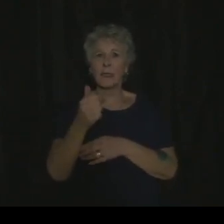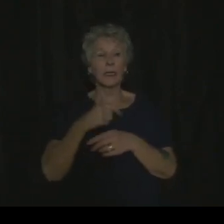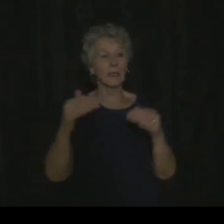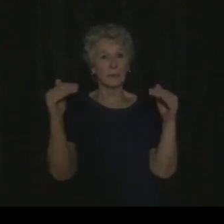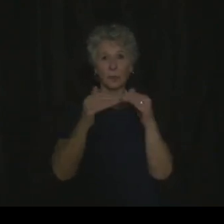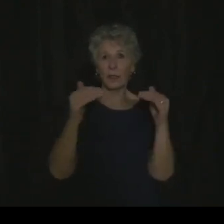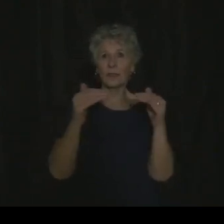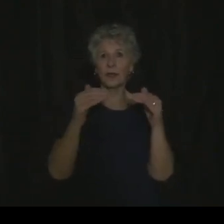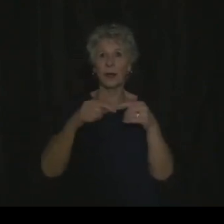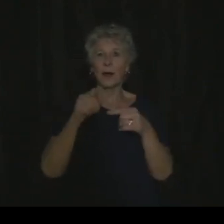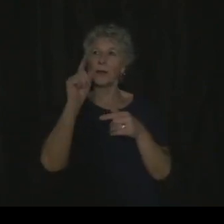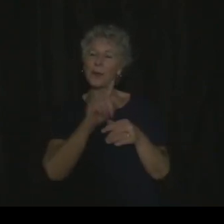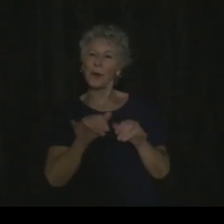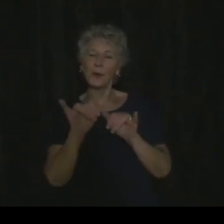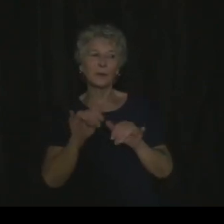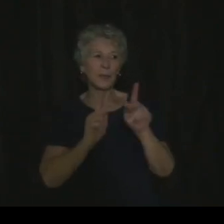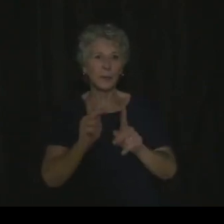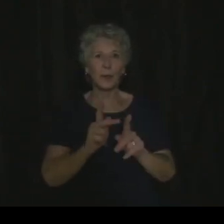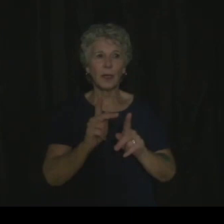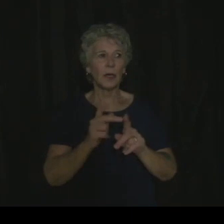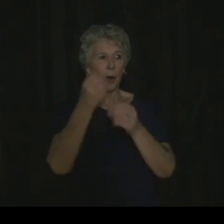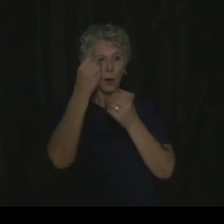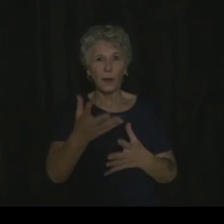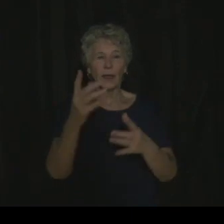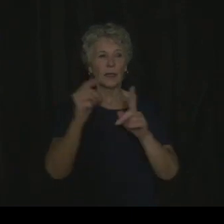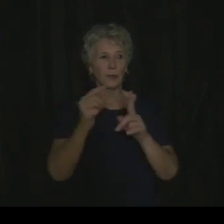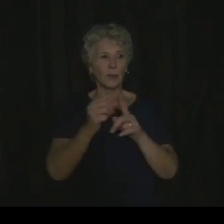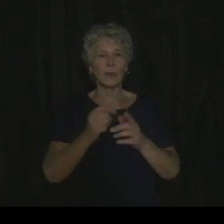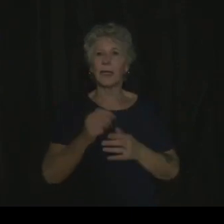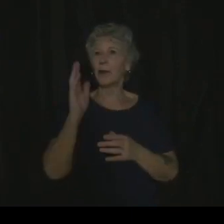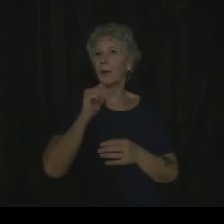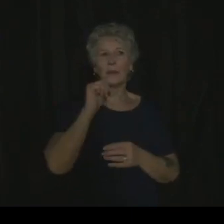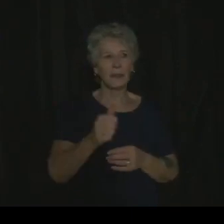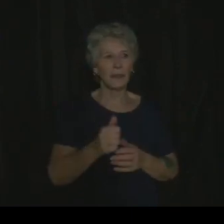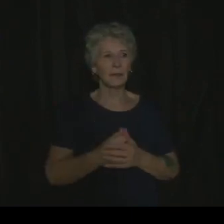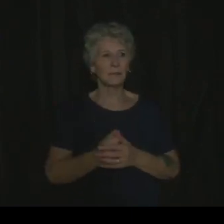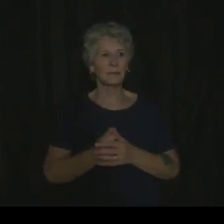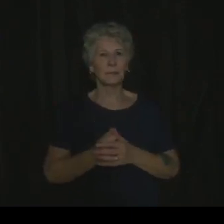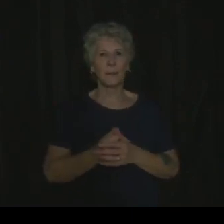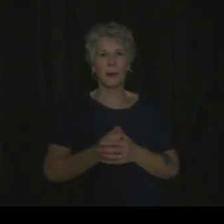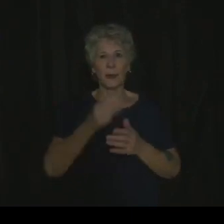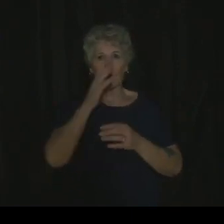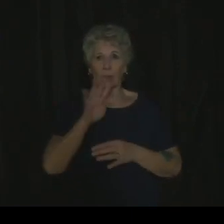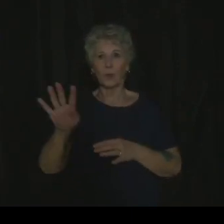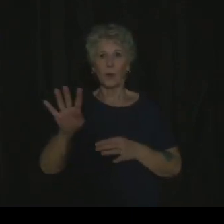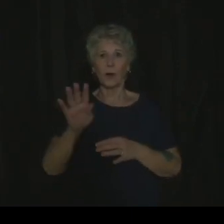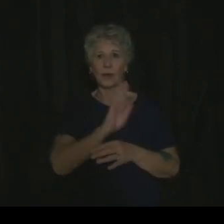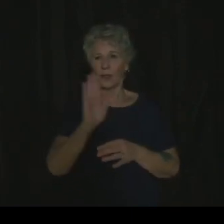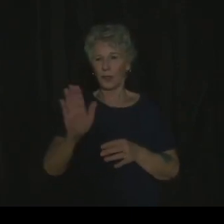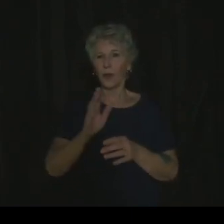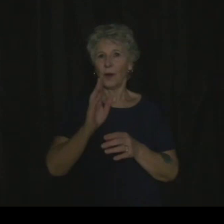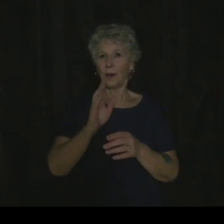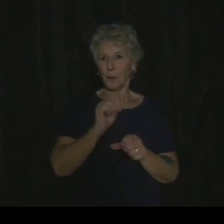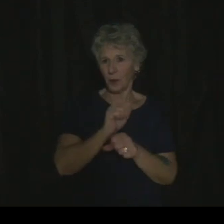are keeping his word. In Hebrews 6:10, he will not overlook your work. He will reward